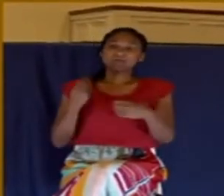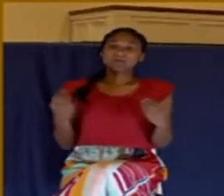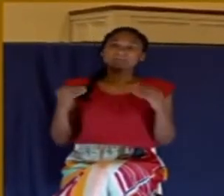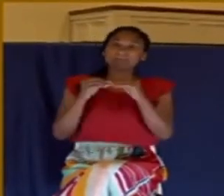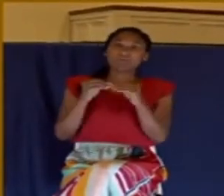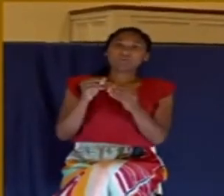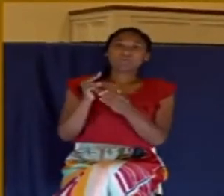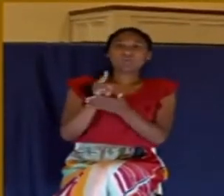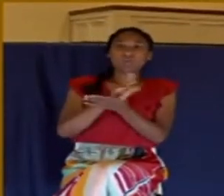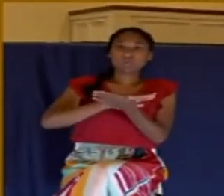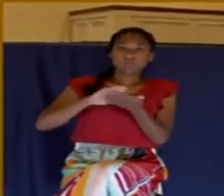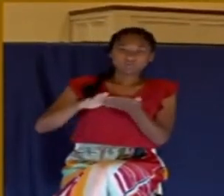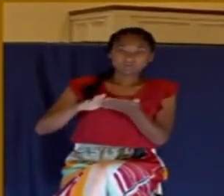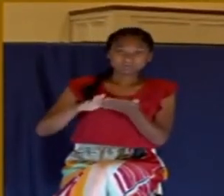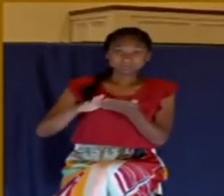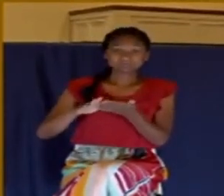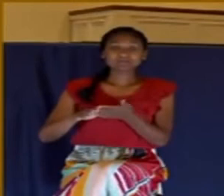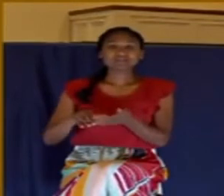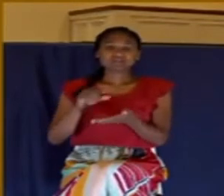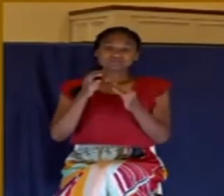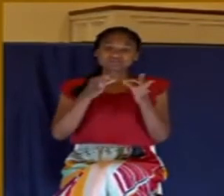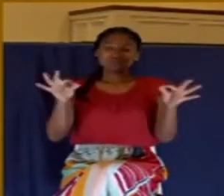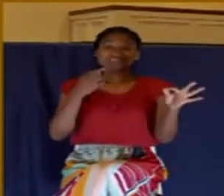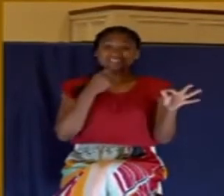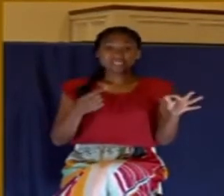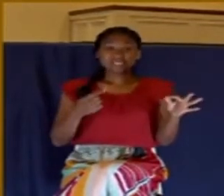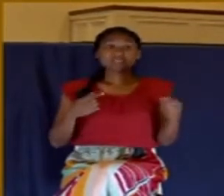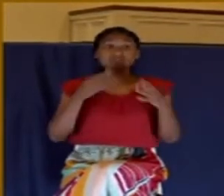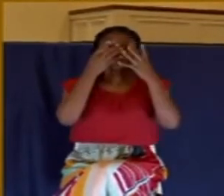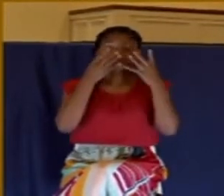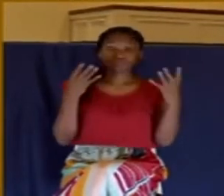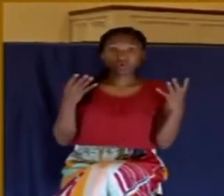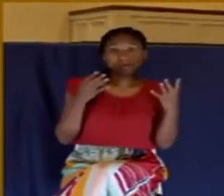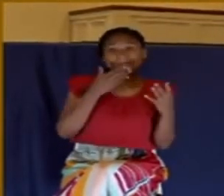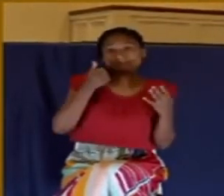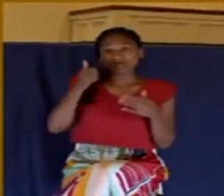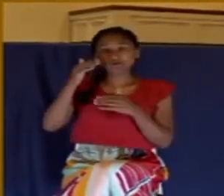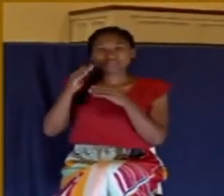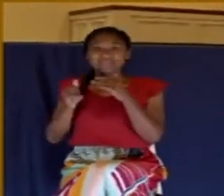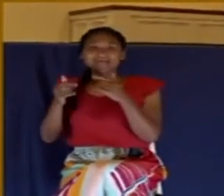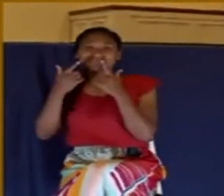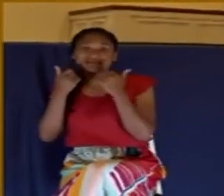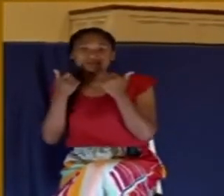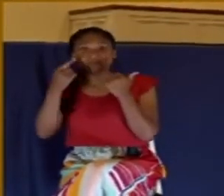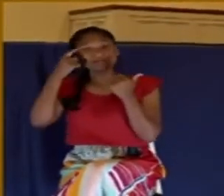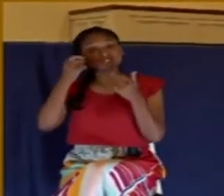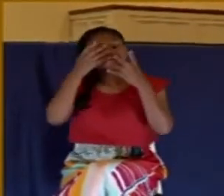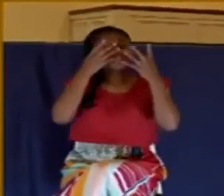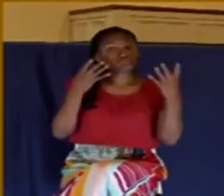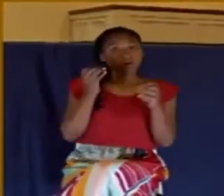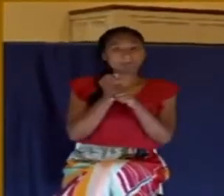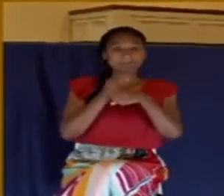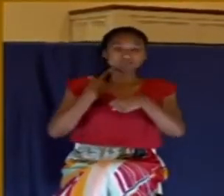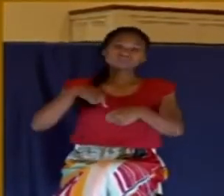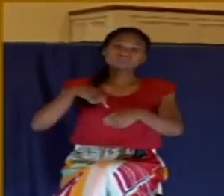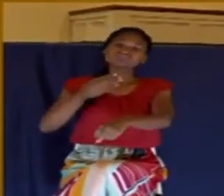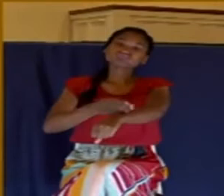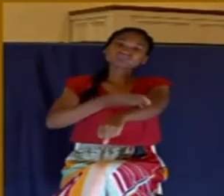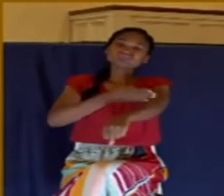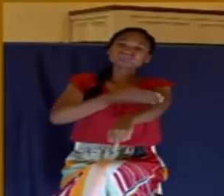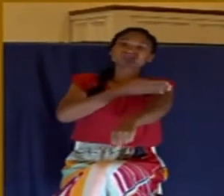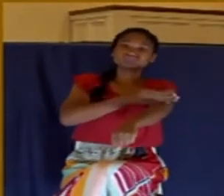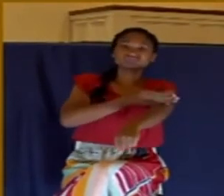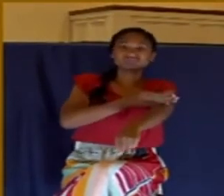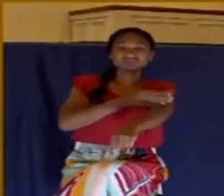than laughter, for by the sadness of the countenance, the heart is made better. And so, trials are